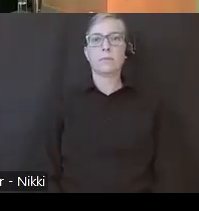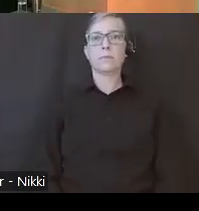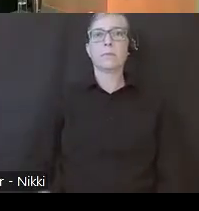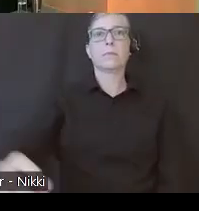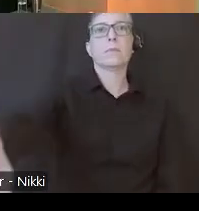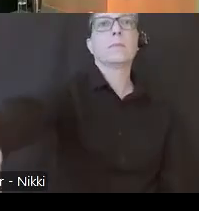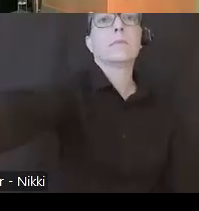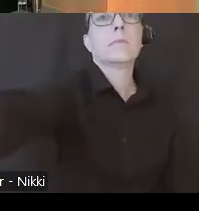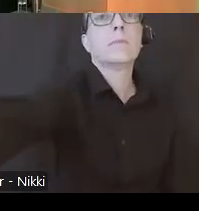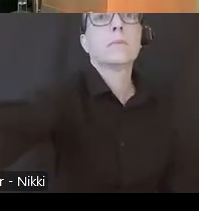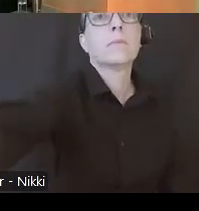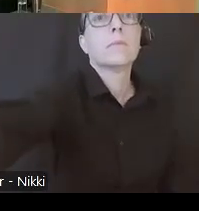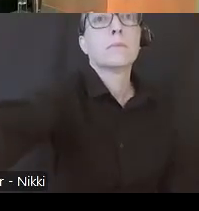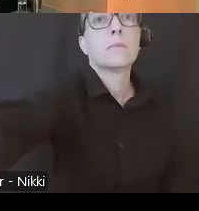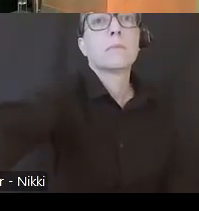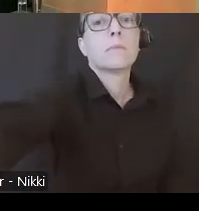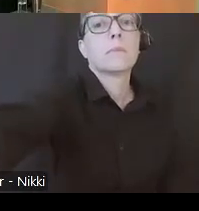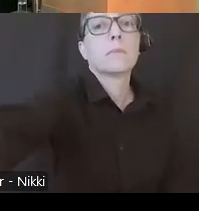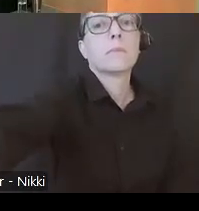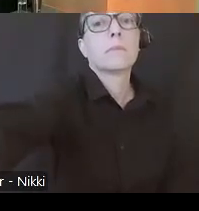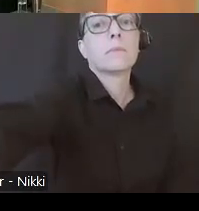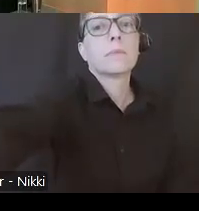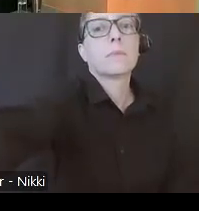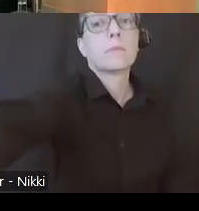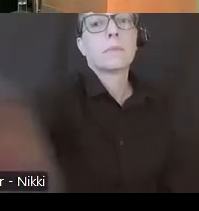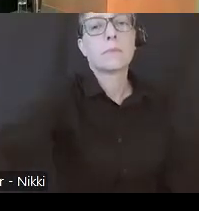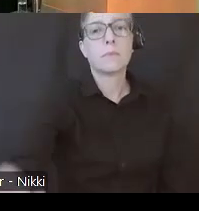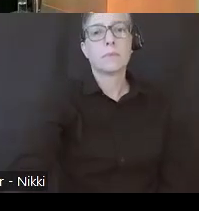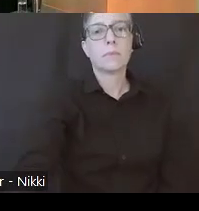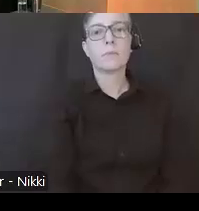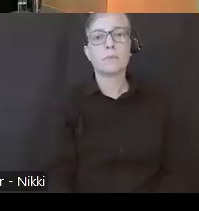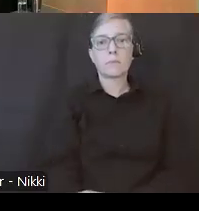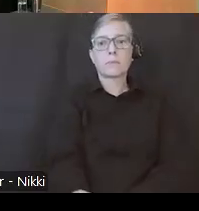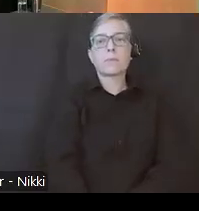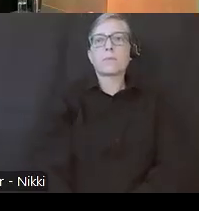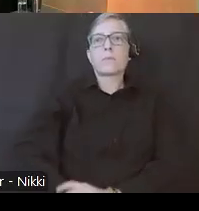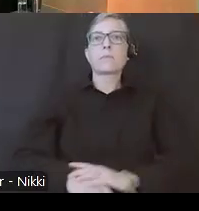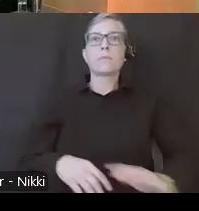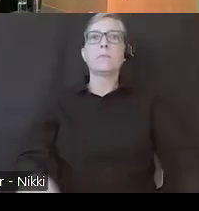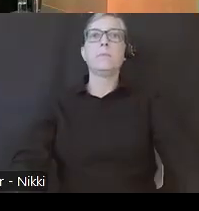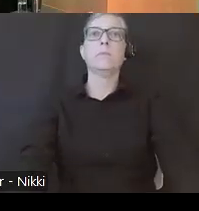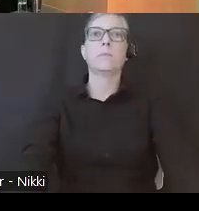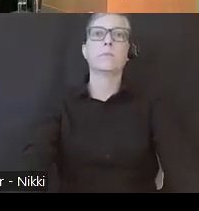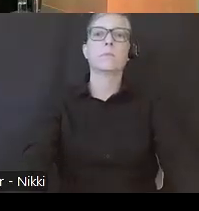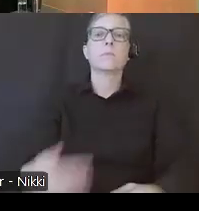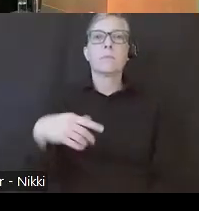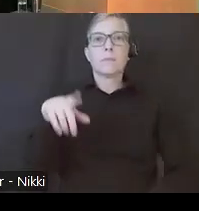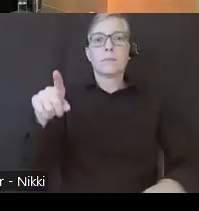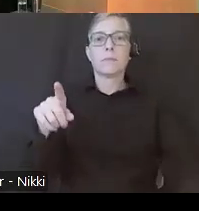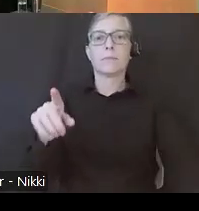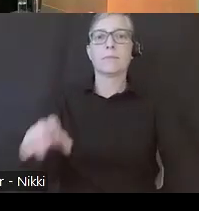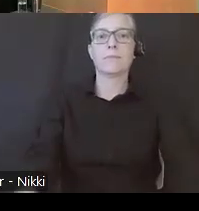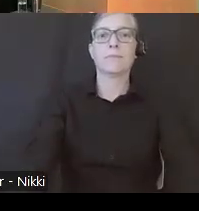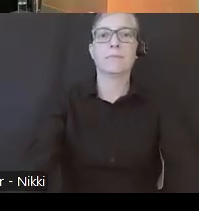This bar graph shows the mean intelligibility ratings for each group across the two conditions. Remember that the